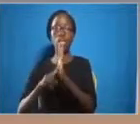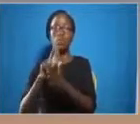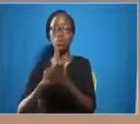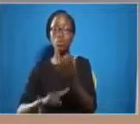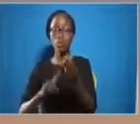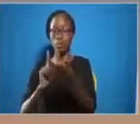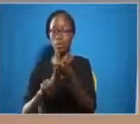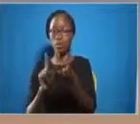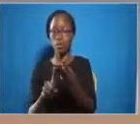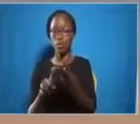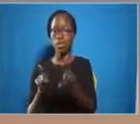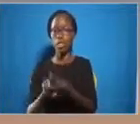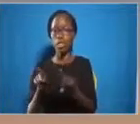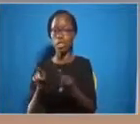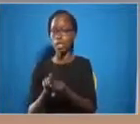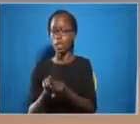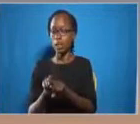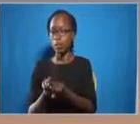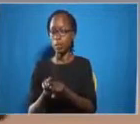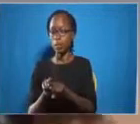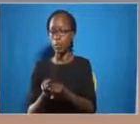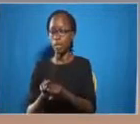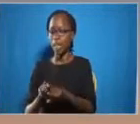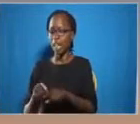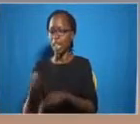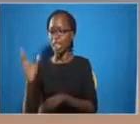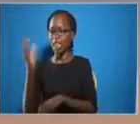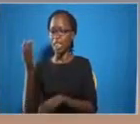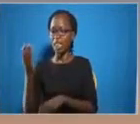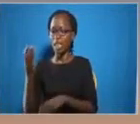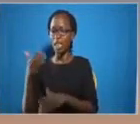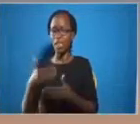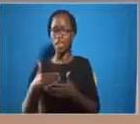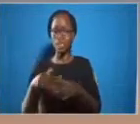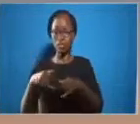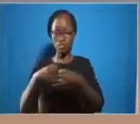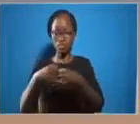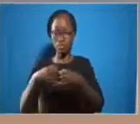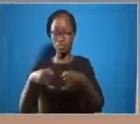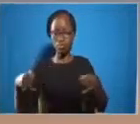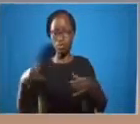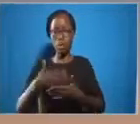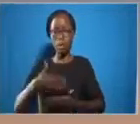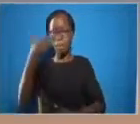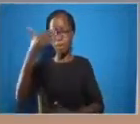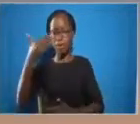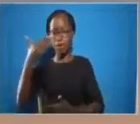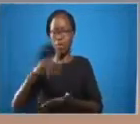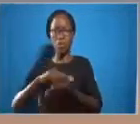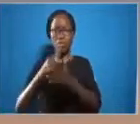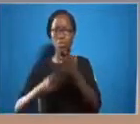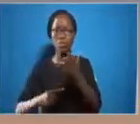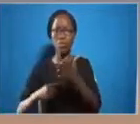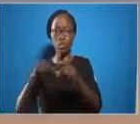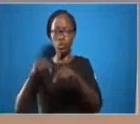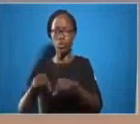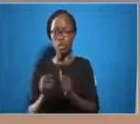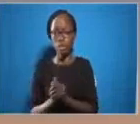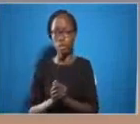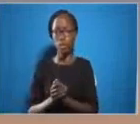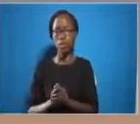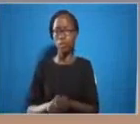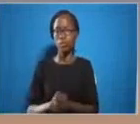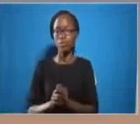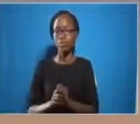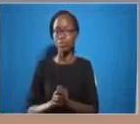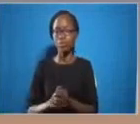what the imaginary lines drawn by the colonialists mean to us today. Are we embedding the separation or using those as bridges towards each other? Finally,